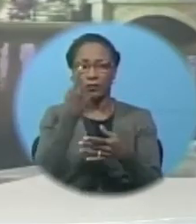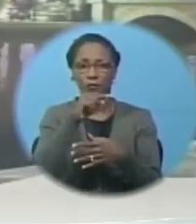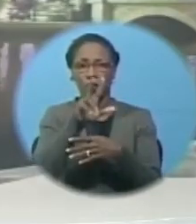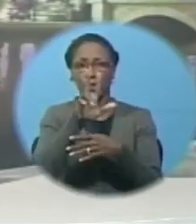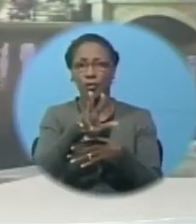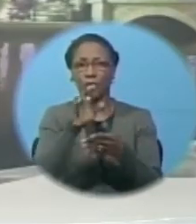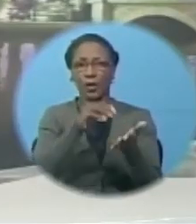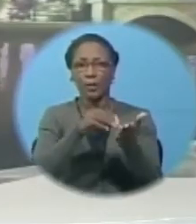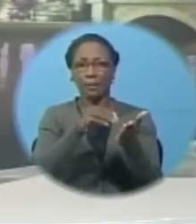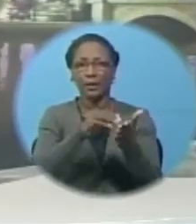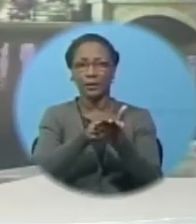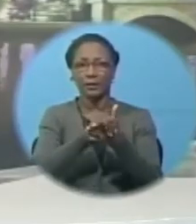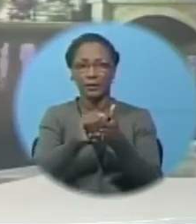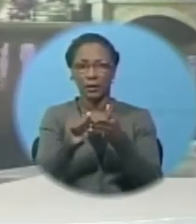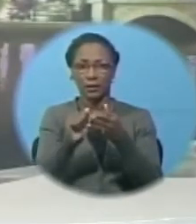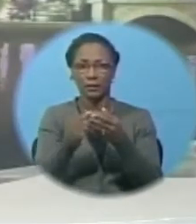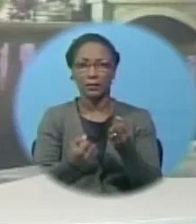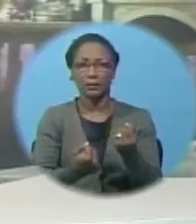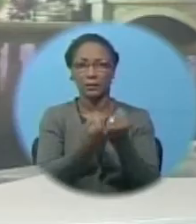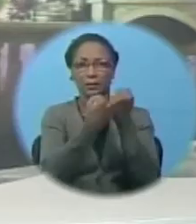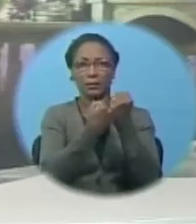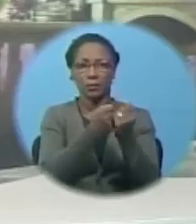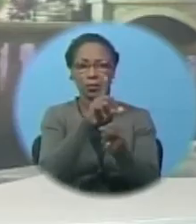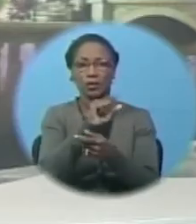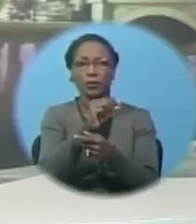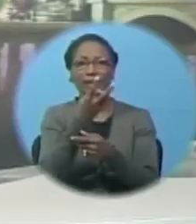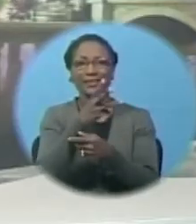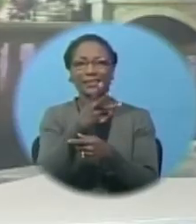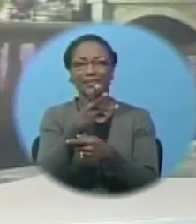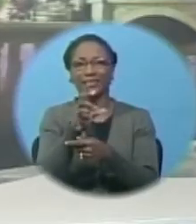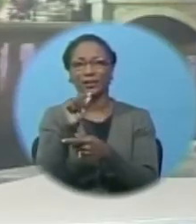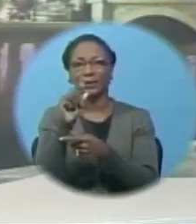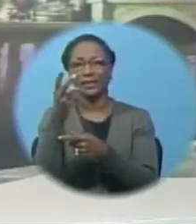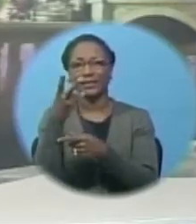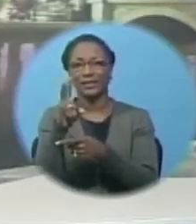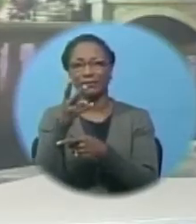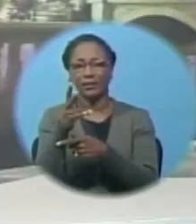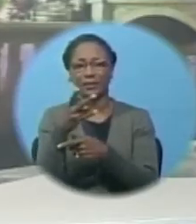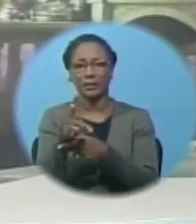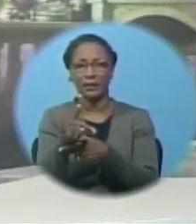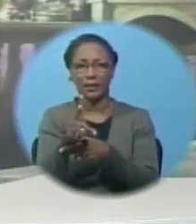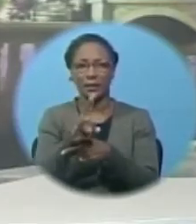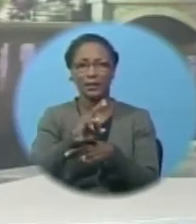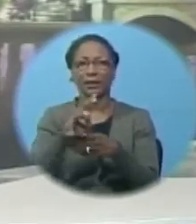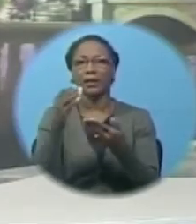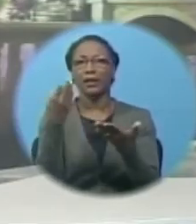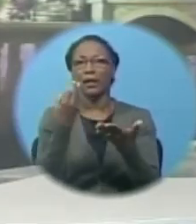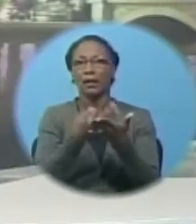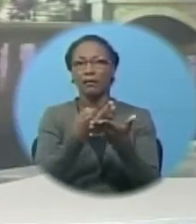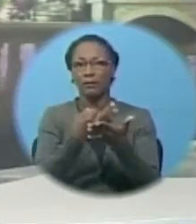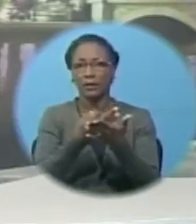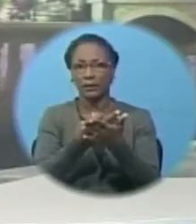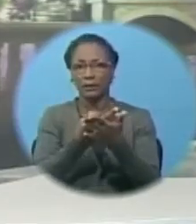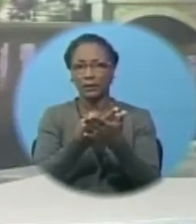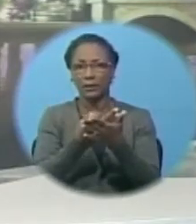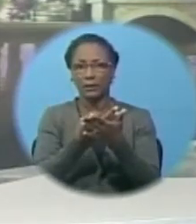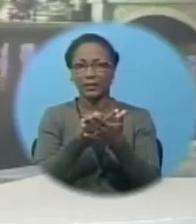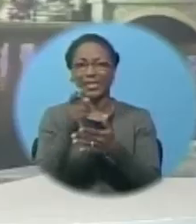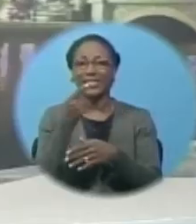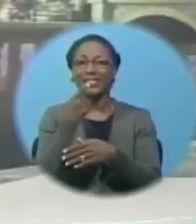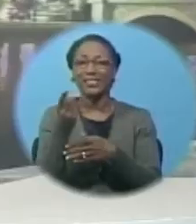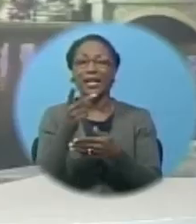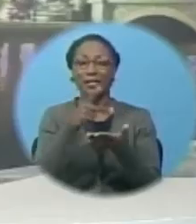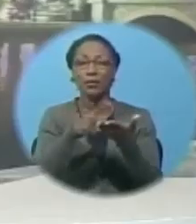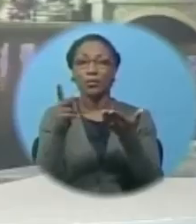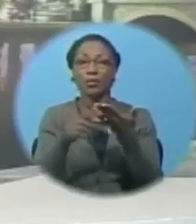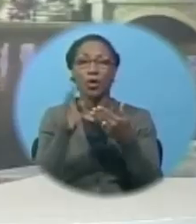Fund to supplement the 2016-2017 estimates under Head 23, Ministry of Health. He says the program will